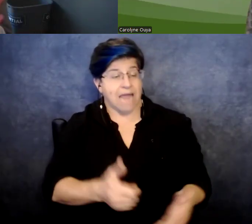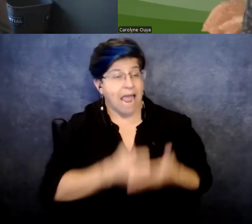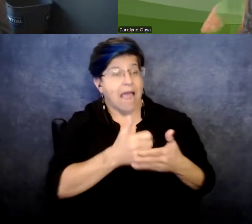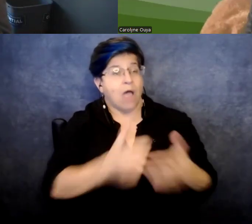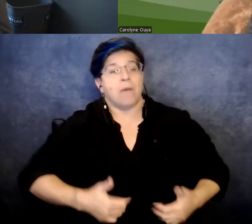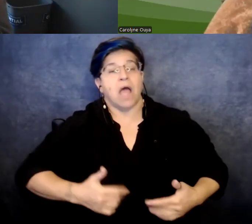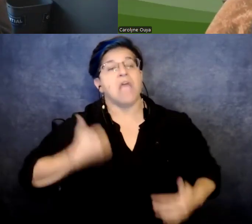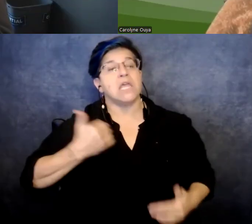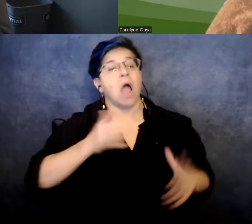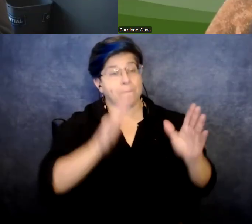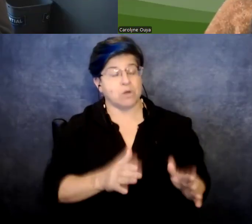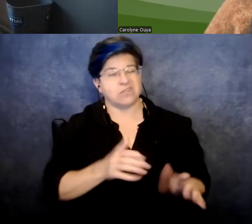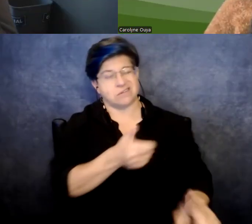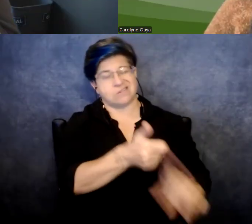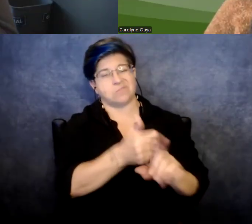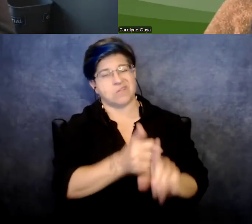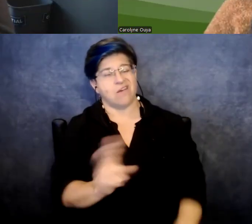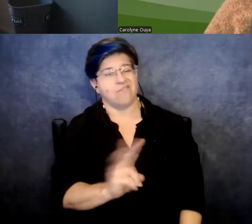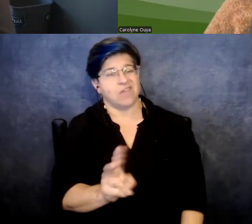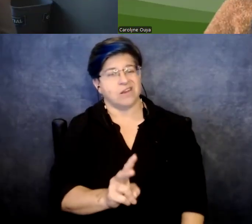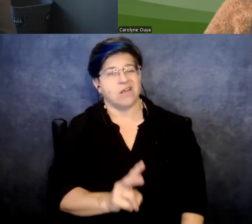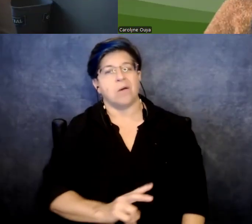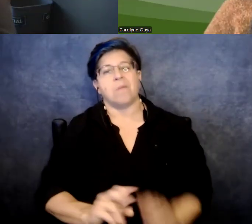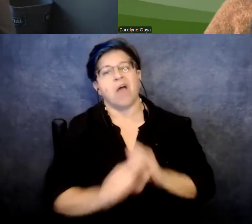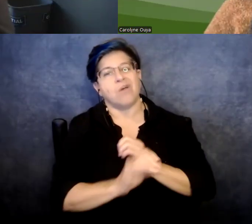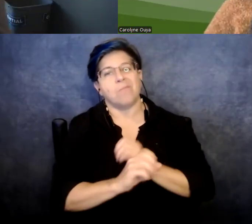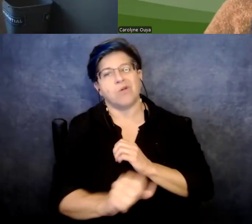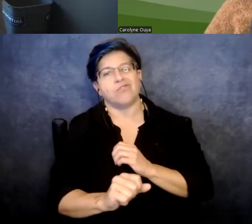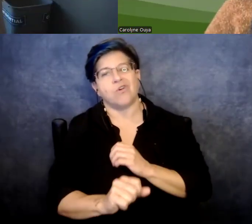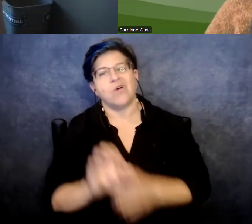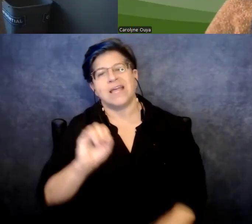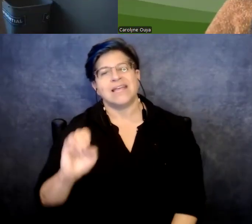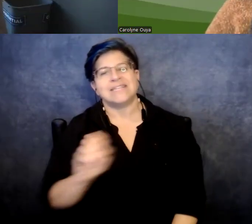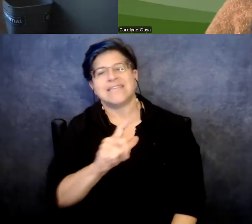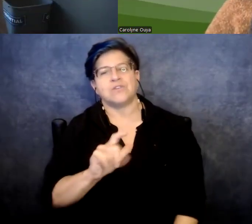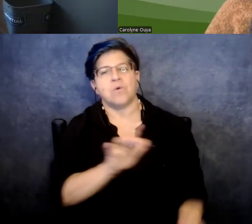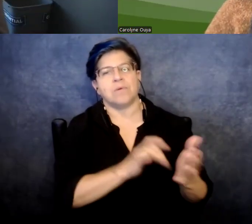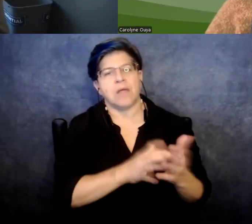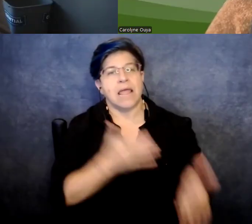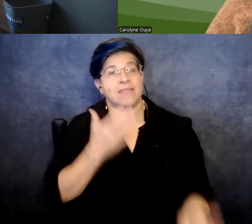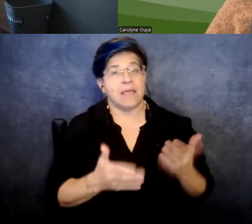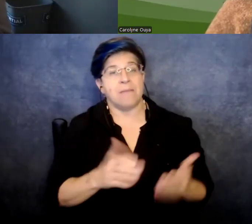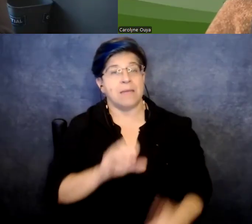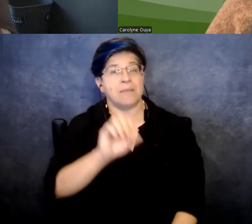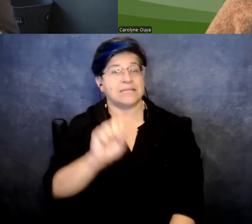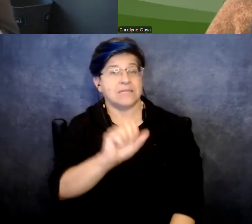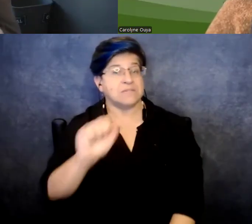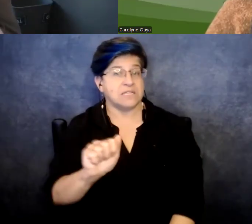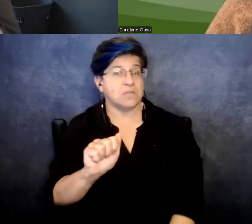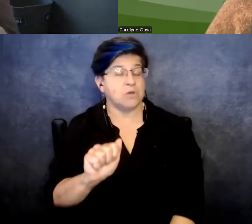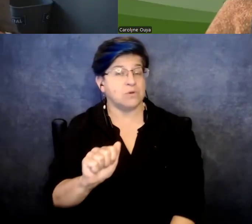victim of commercial sexual exploitation. There may be substance abuse issues, unmet healthcare needs, and what I have found is I